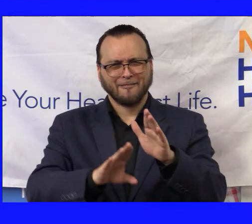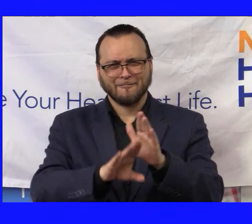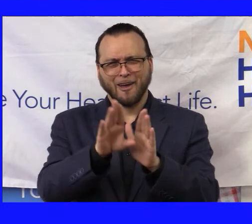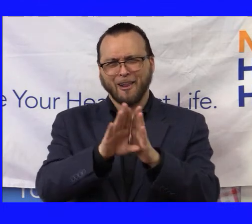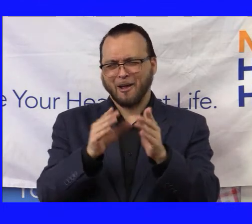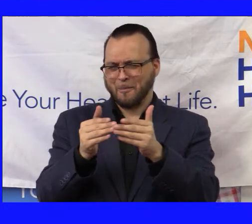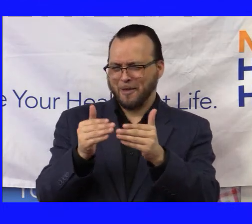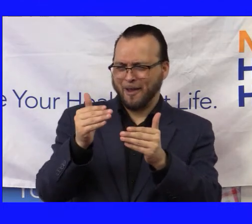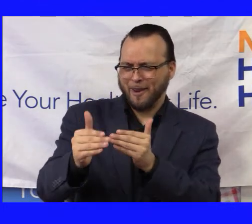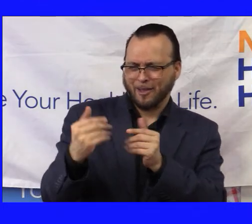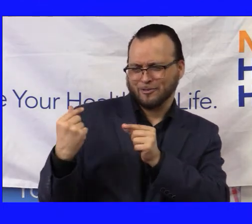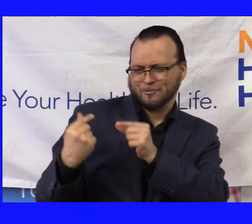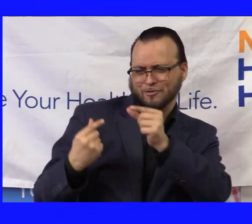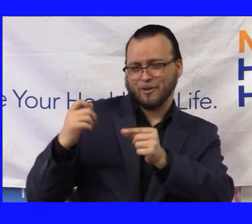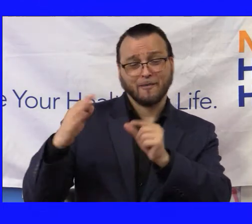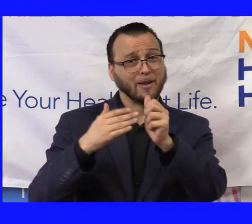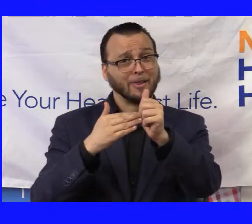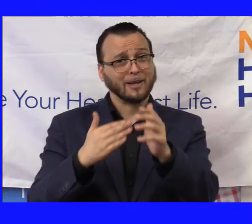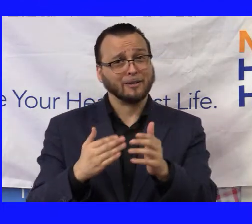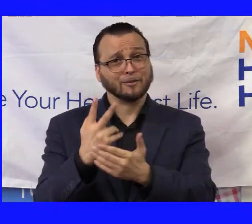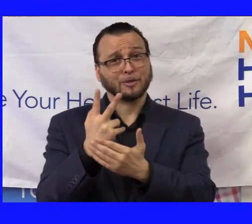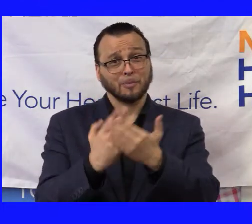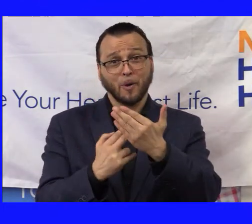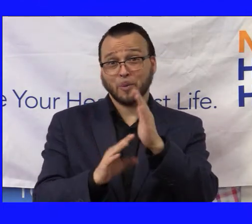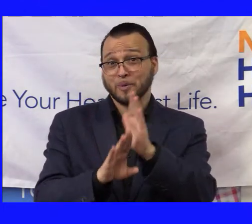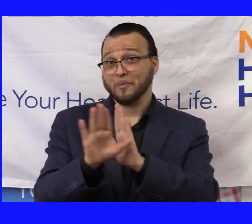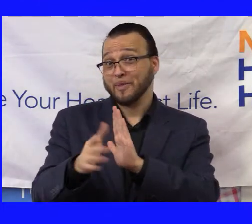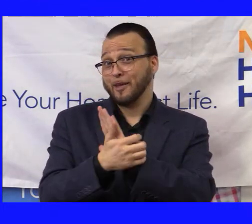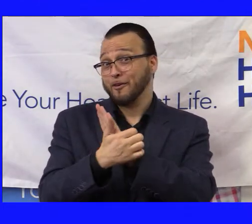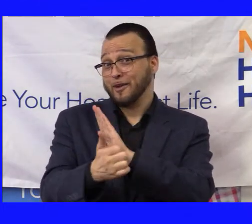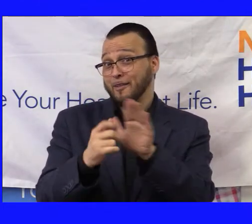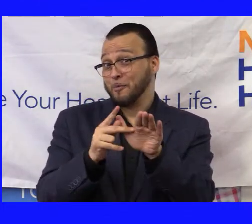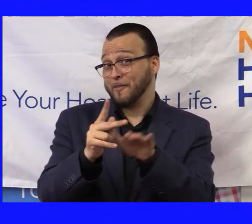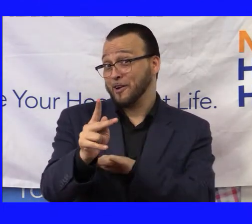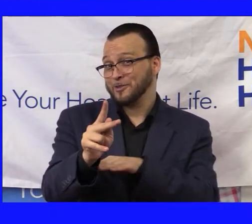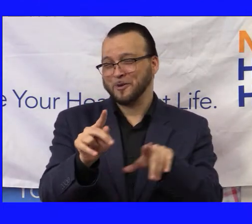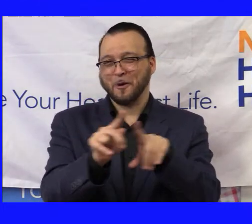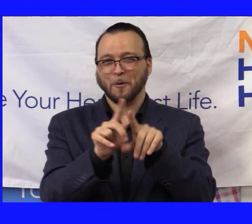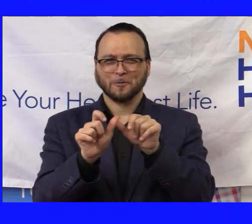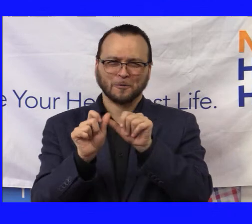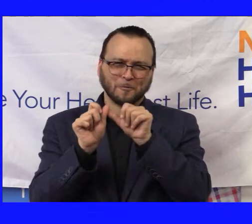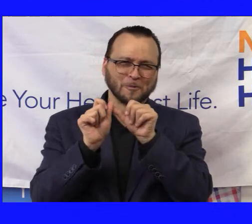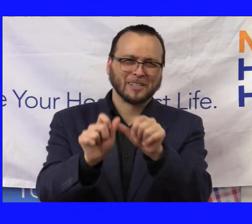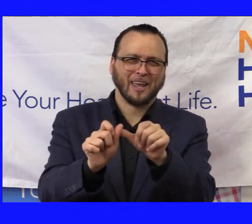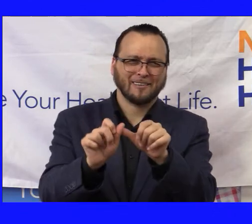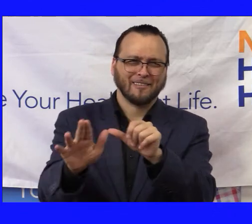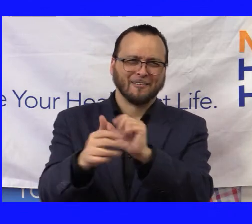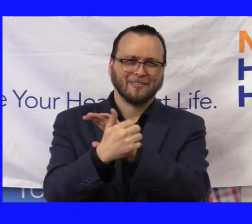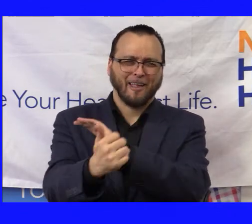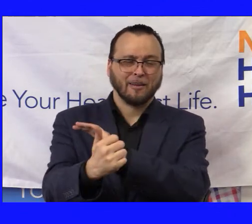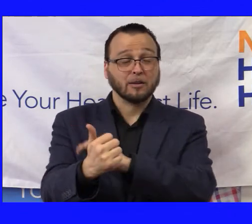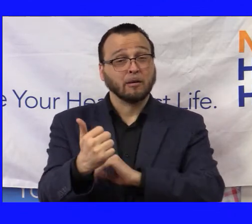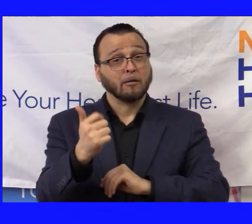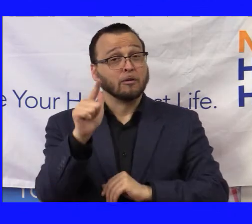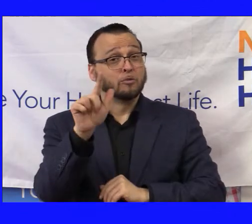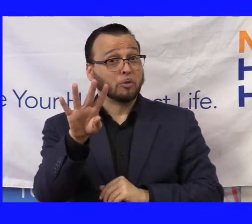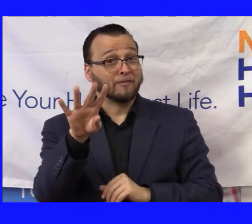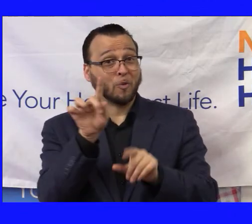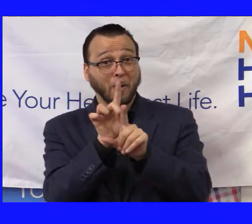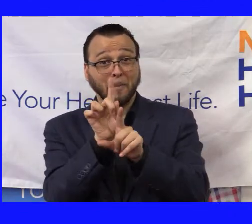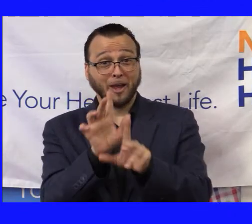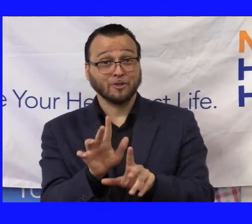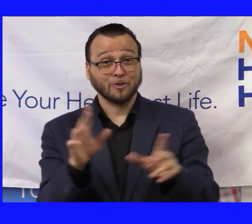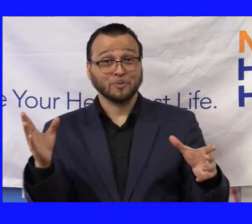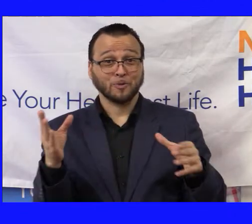next generation of leaders, both develop their professional talent as well as retain it. And 24 mentors were